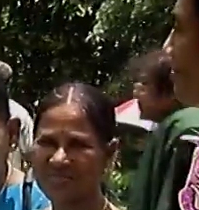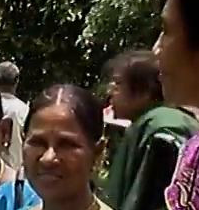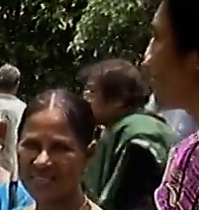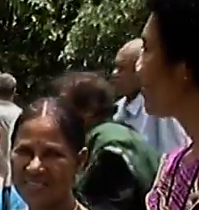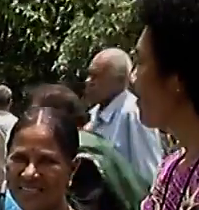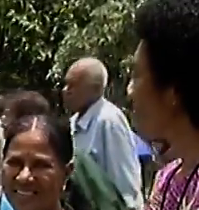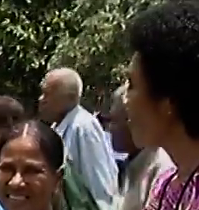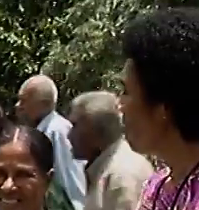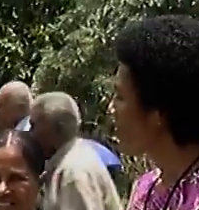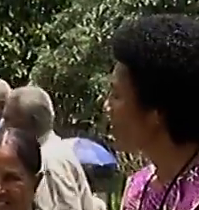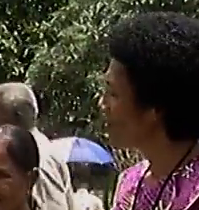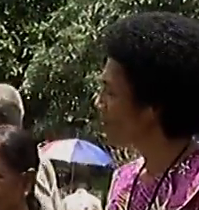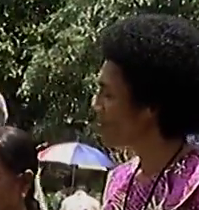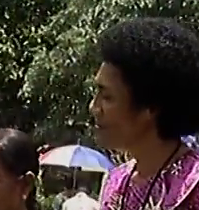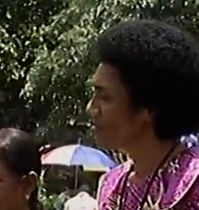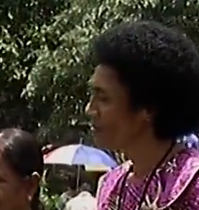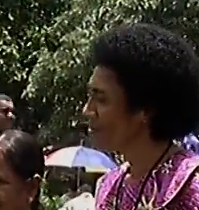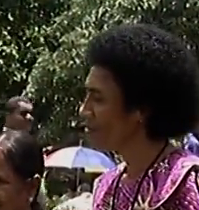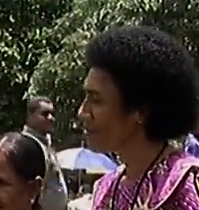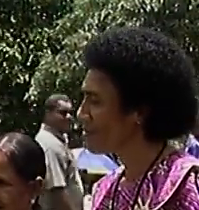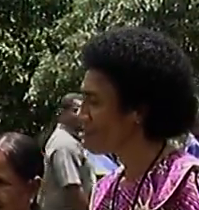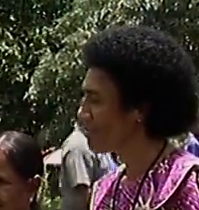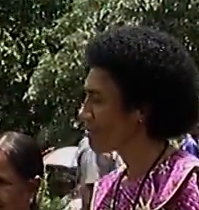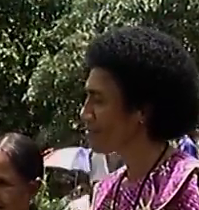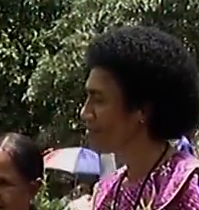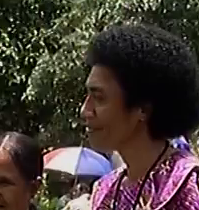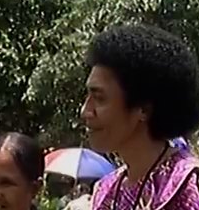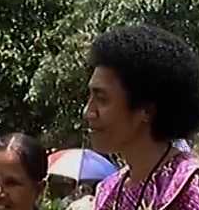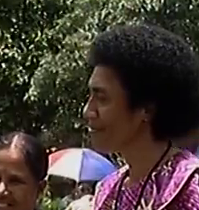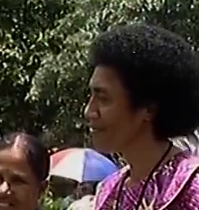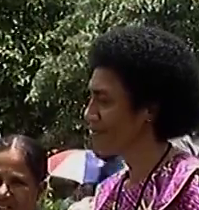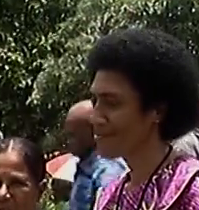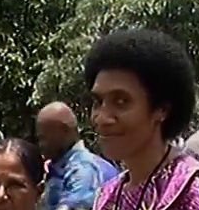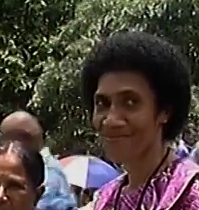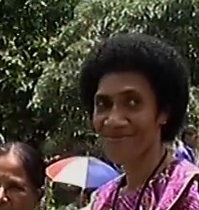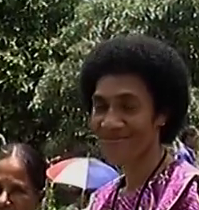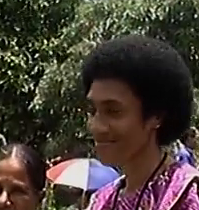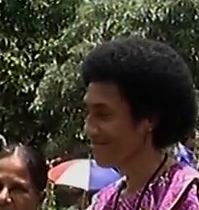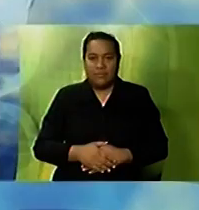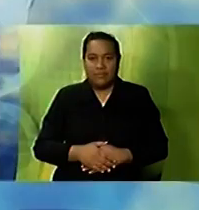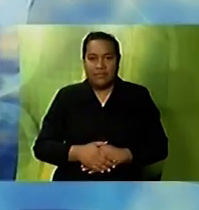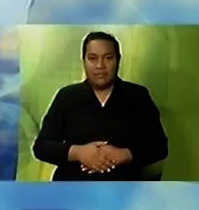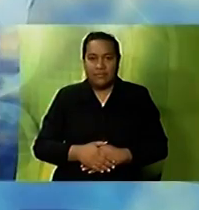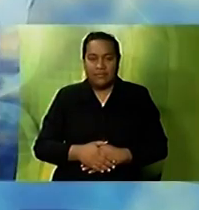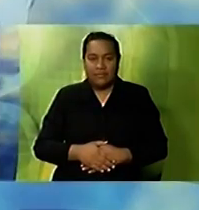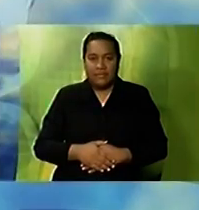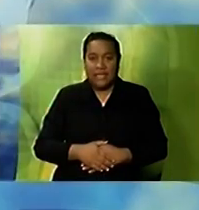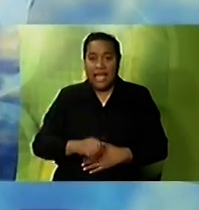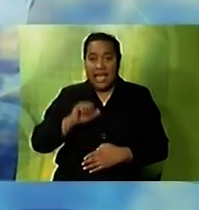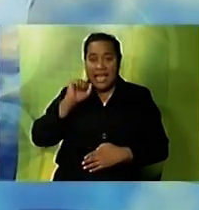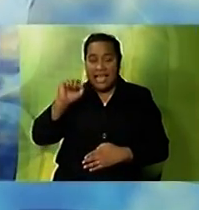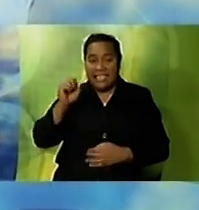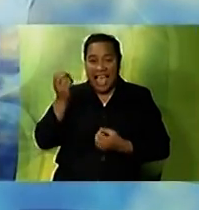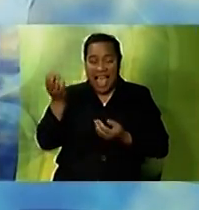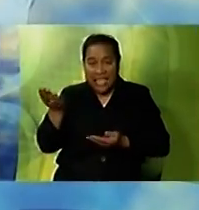happy. We make food for everybody to eat and be happy. Happy New Year. His Excellency the